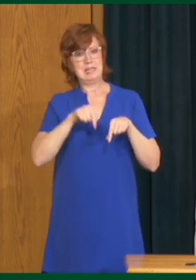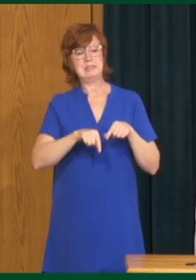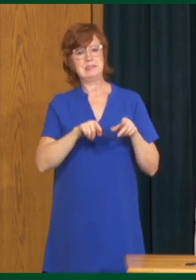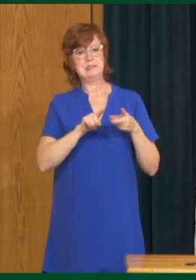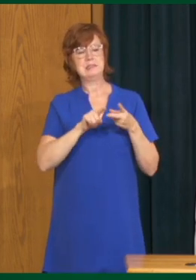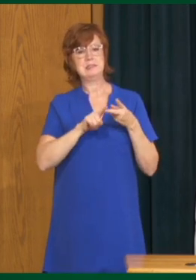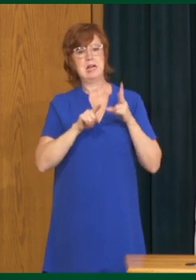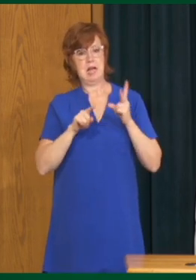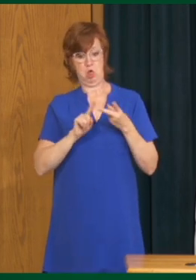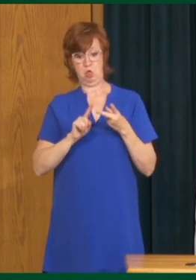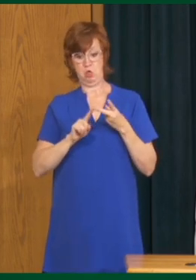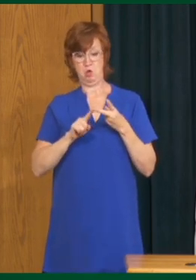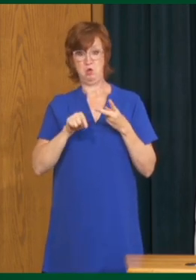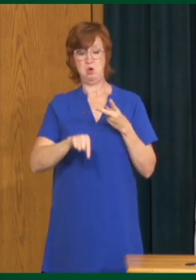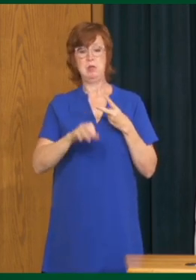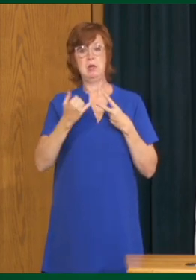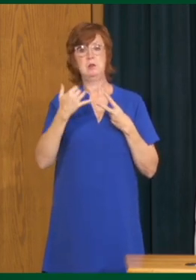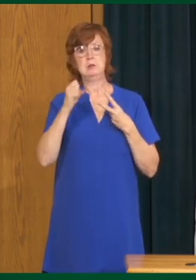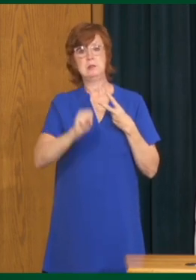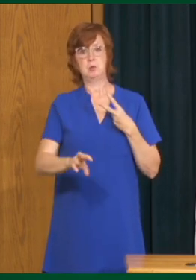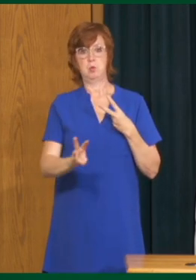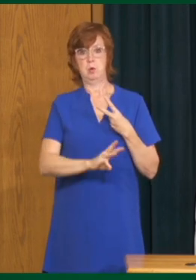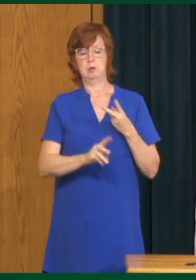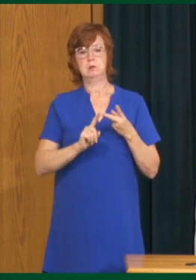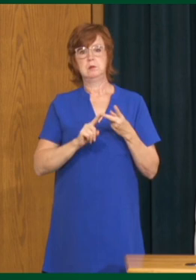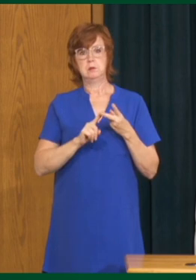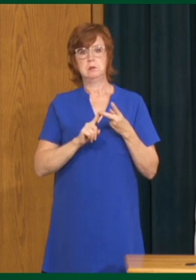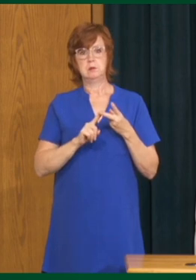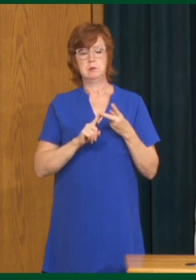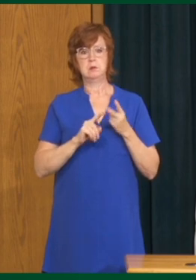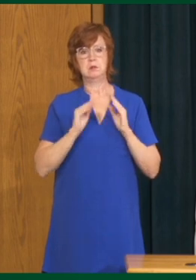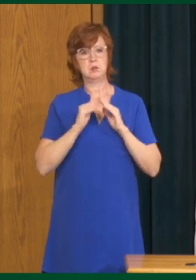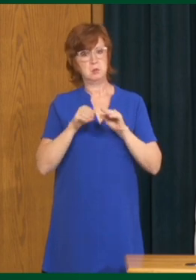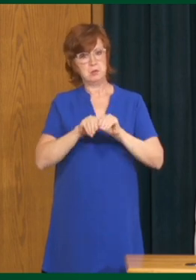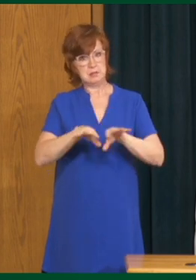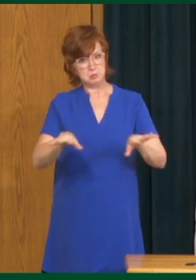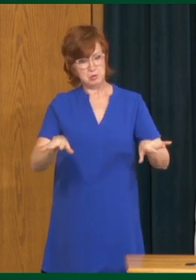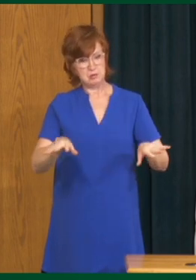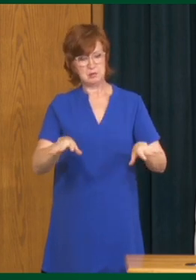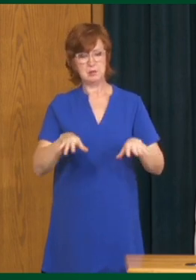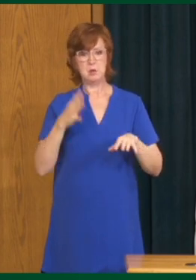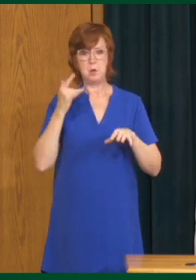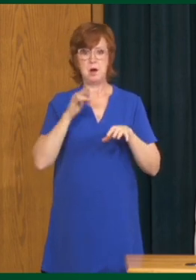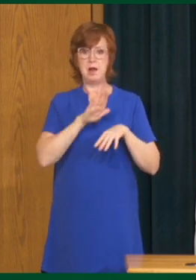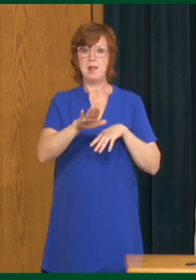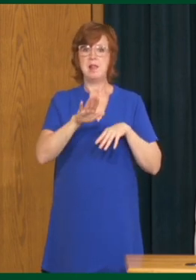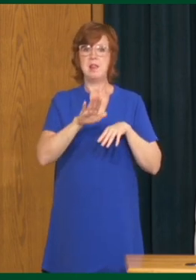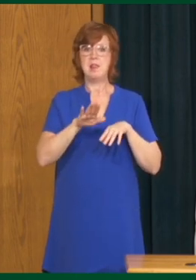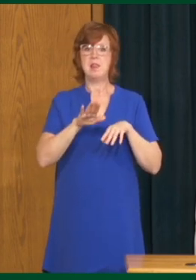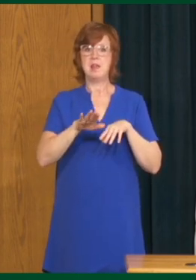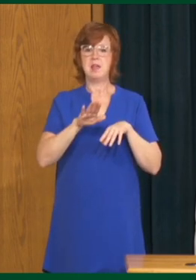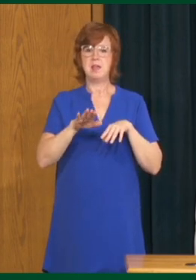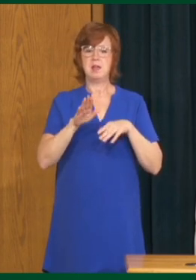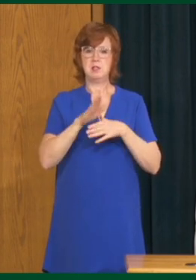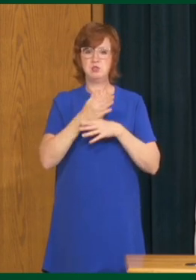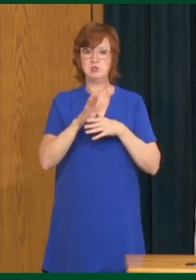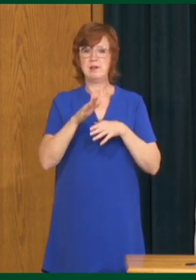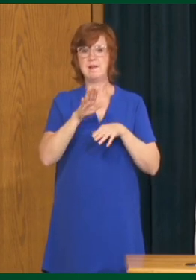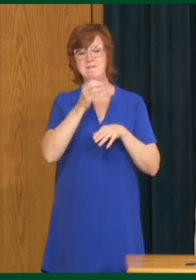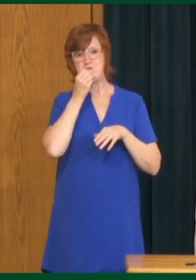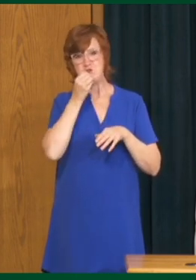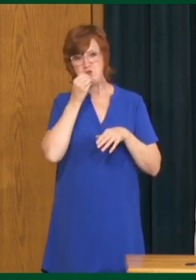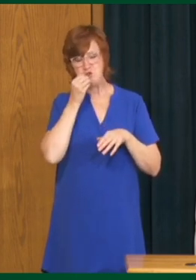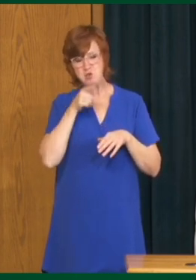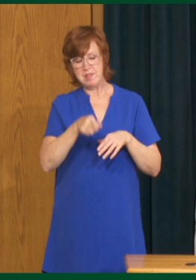living settings, the nature of life is such that there may be communal areas for having food or